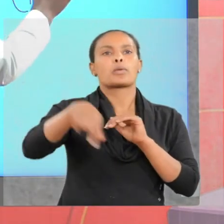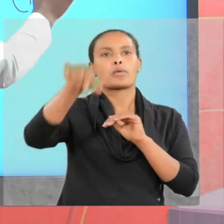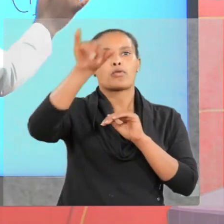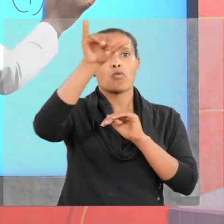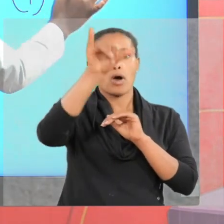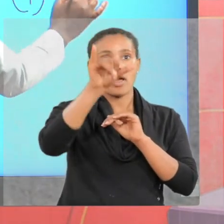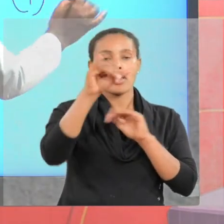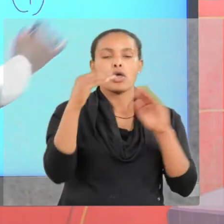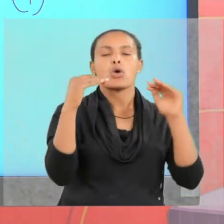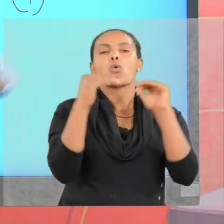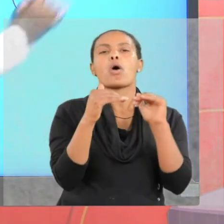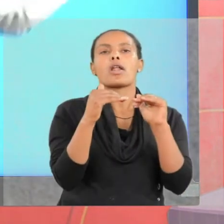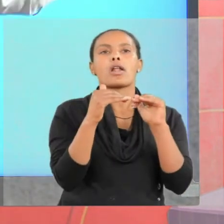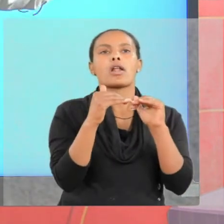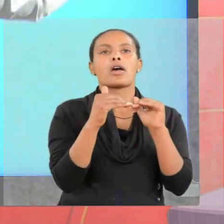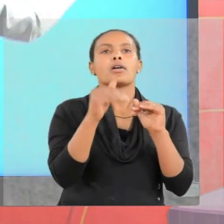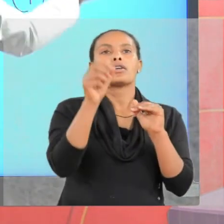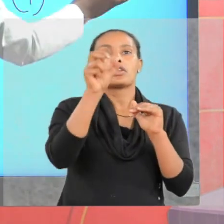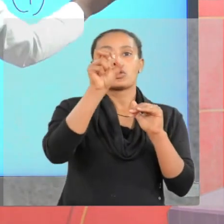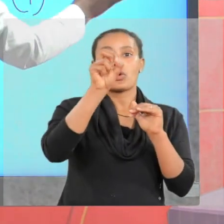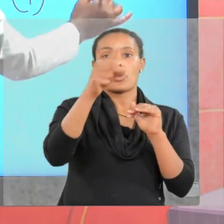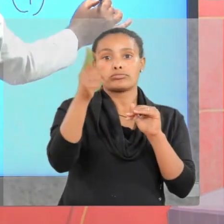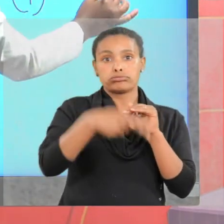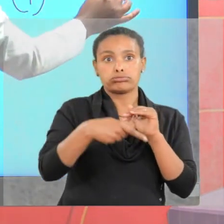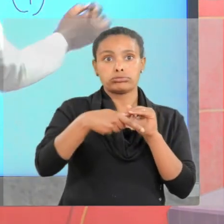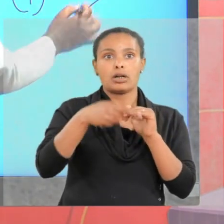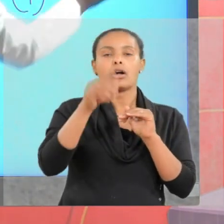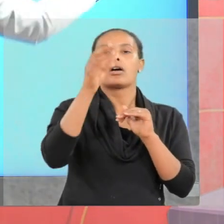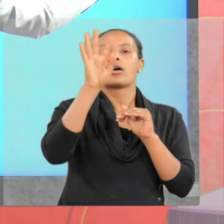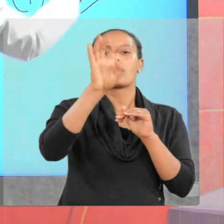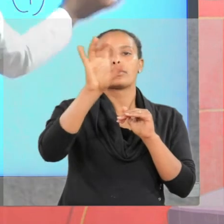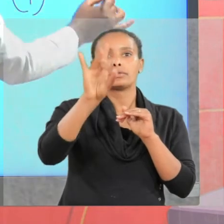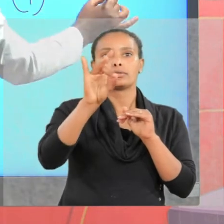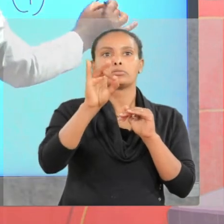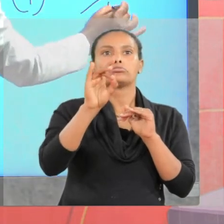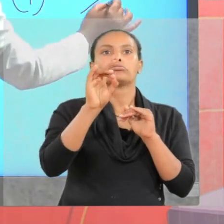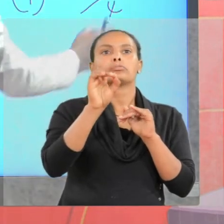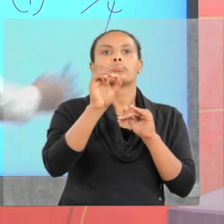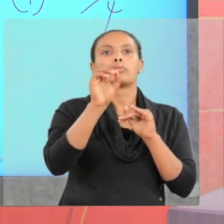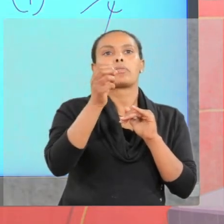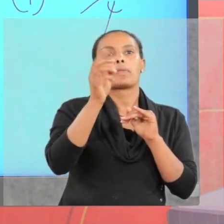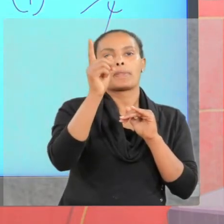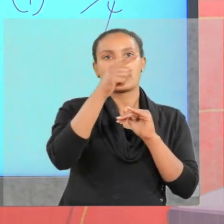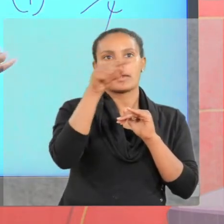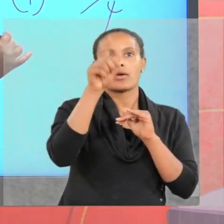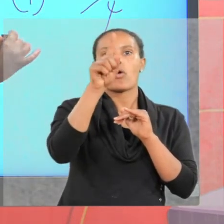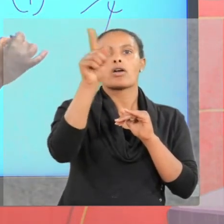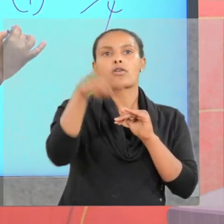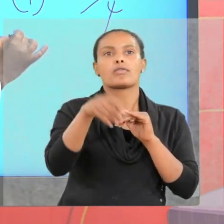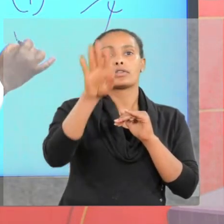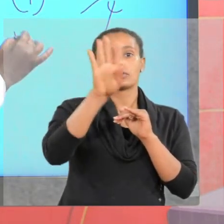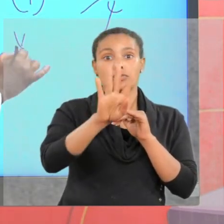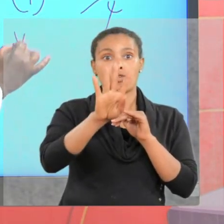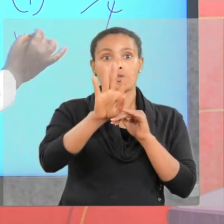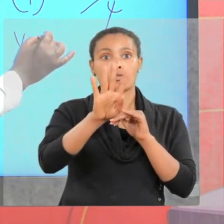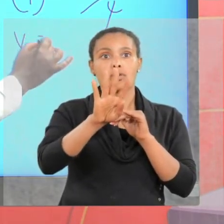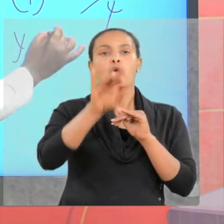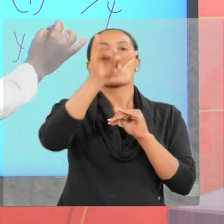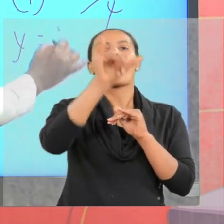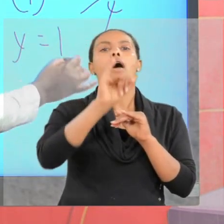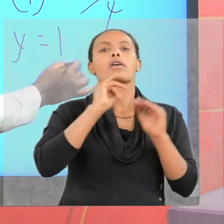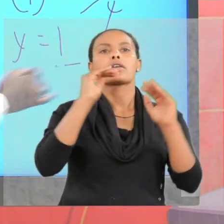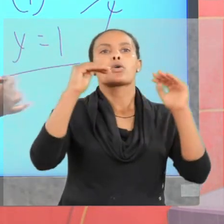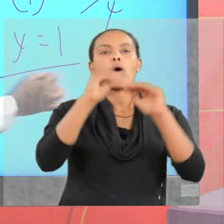Y equal by 12 is 1, by 12 is 4. Again, from this, Y